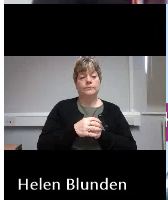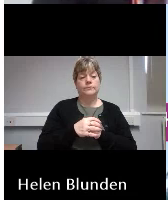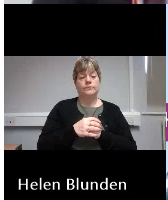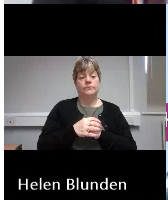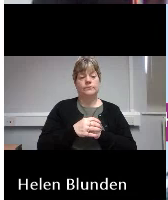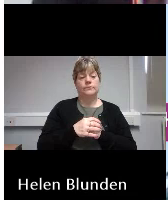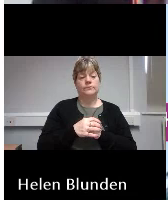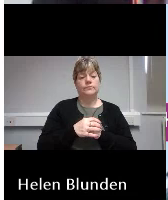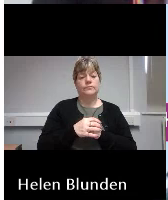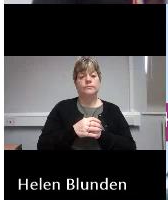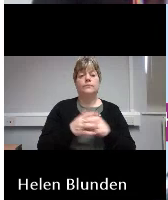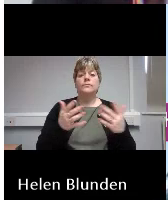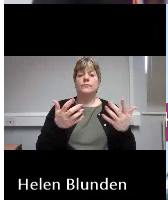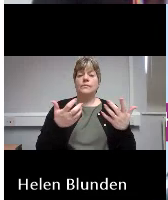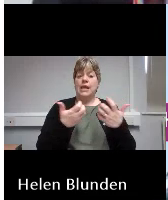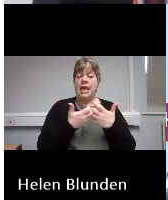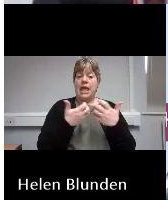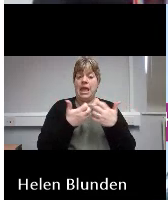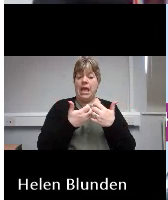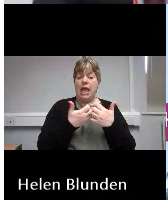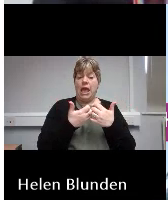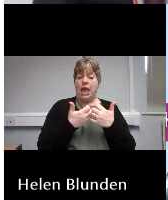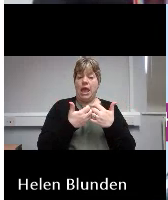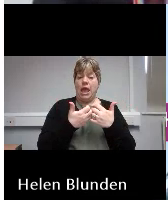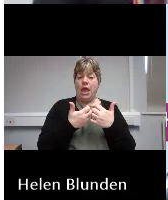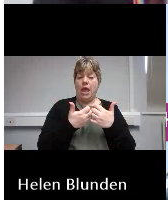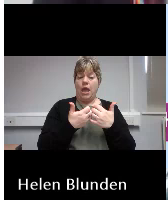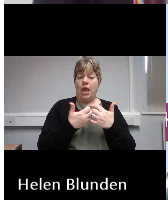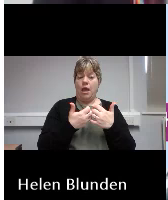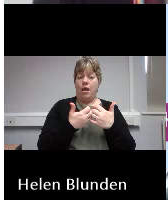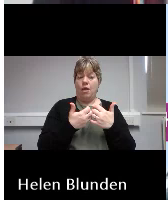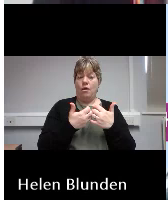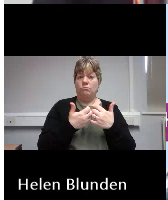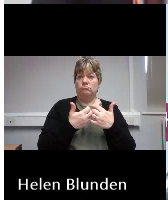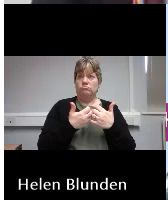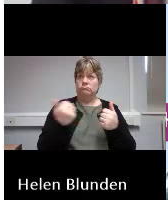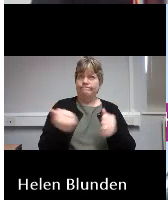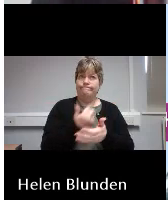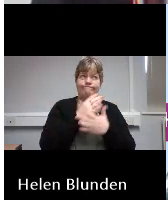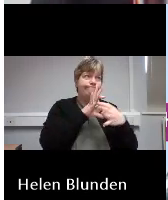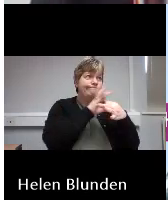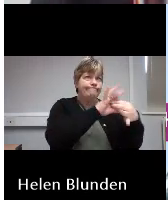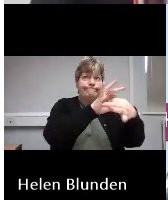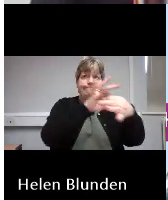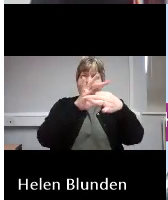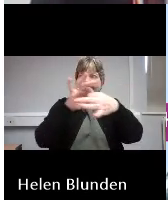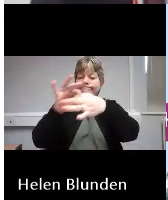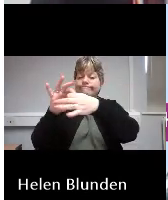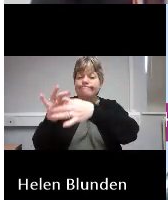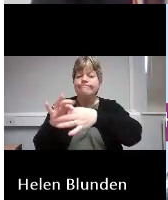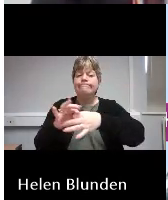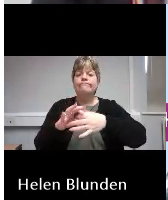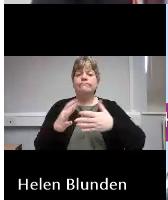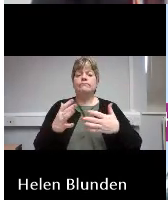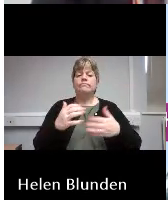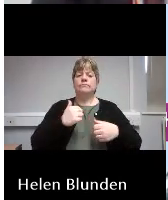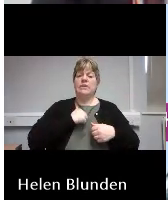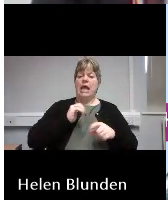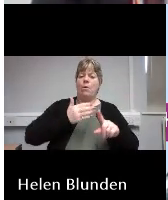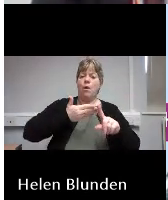So the way that we're looking to bring these connections closer together and to our approach